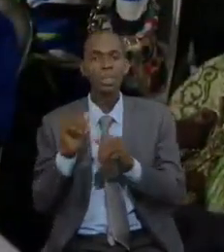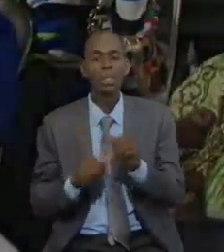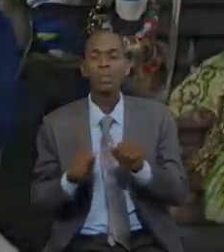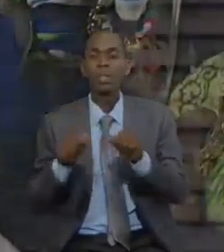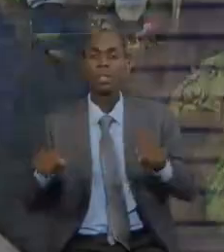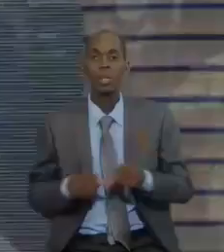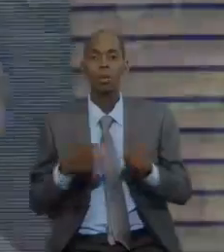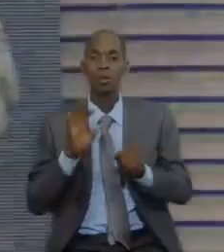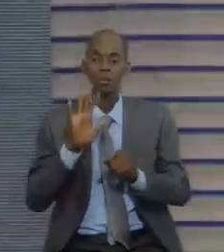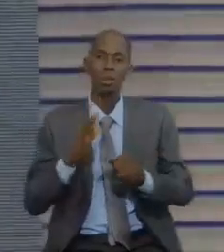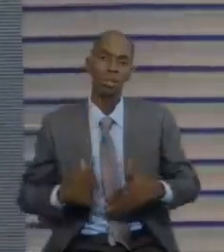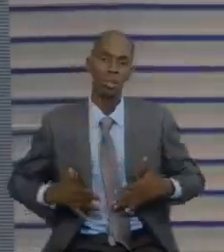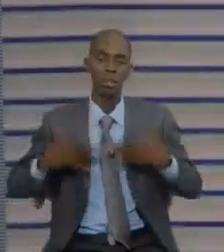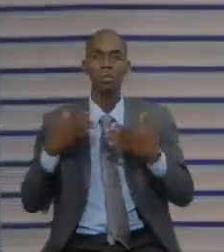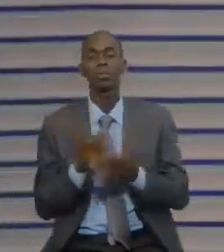life.